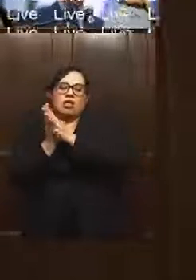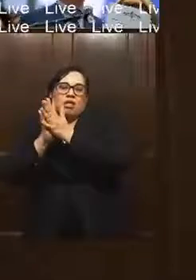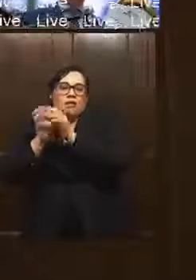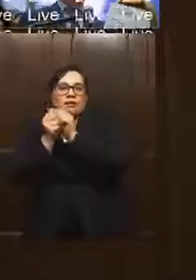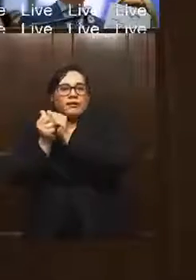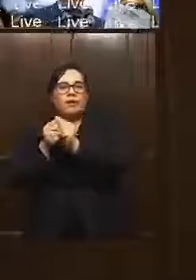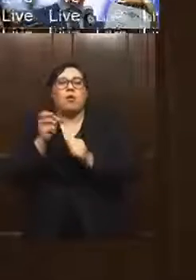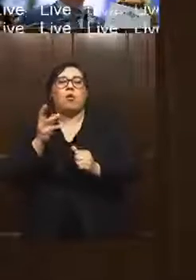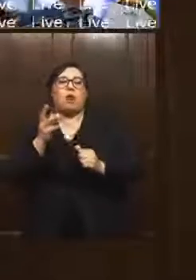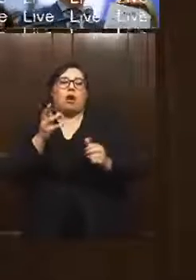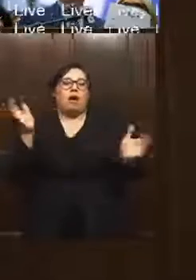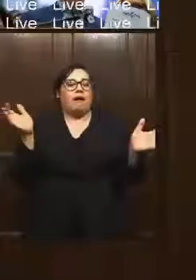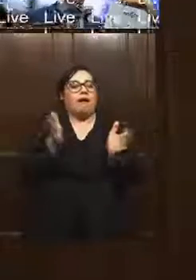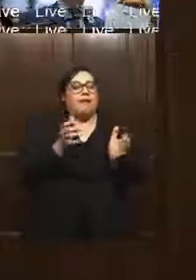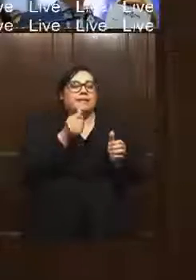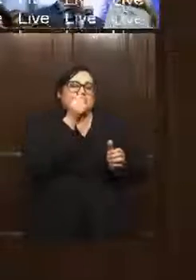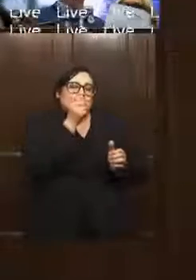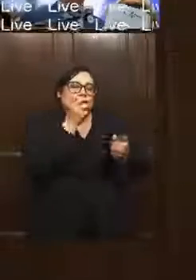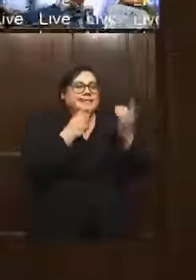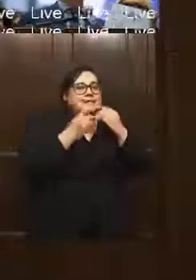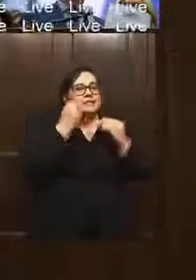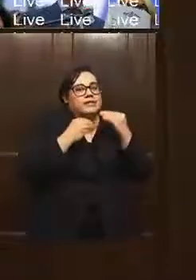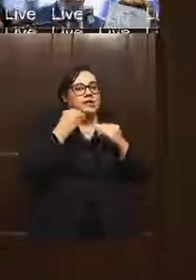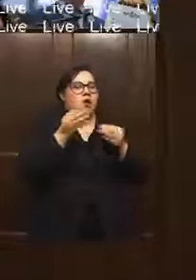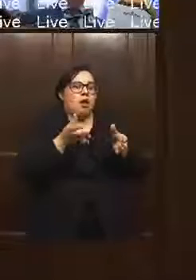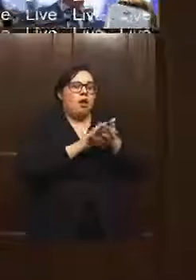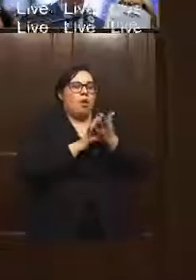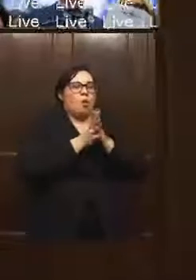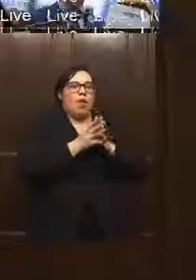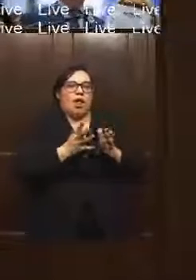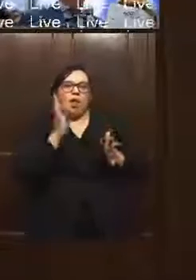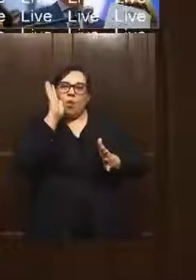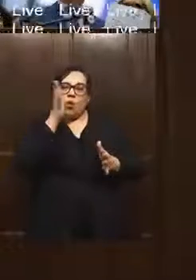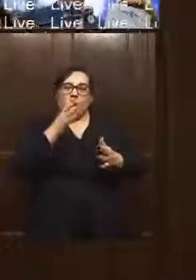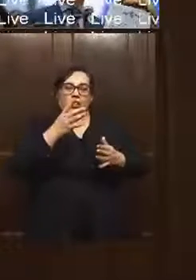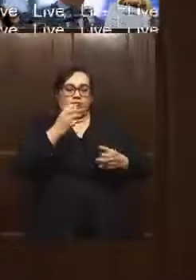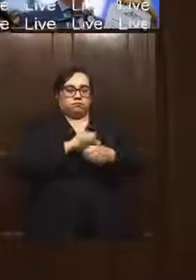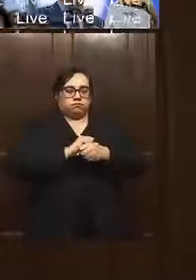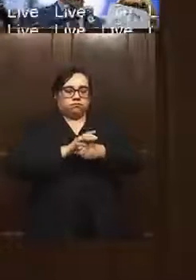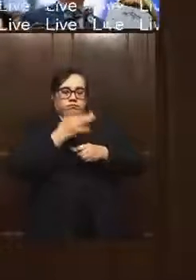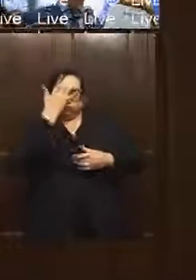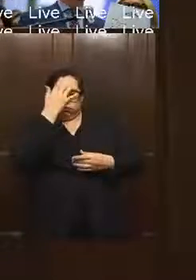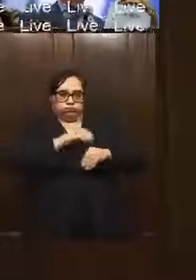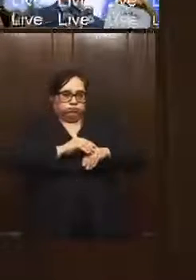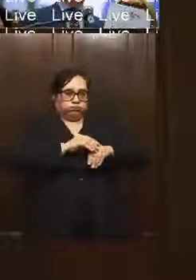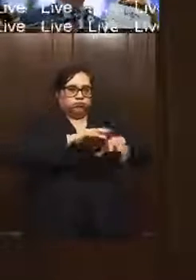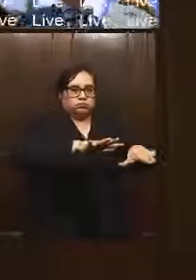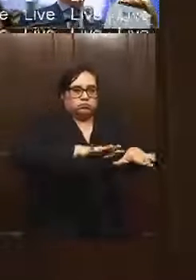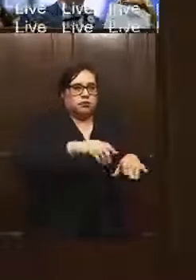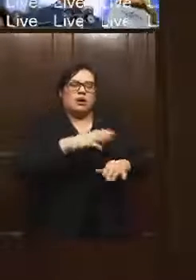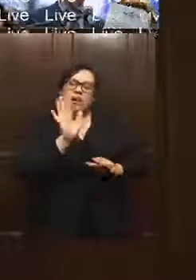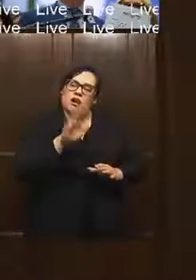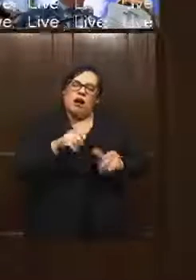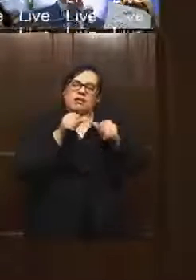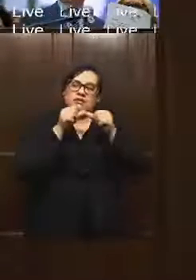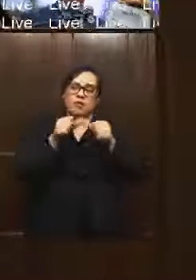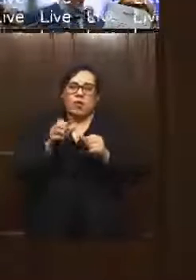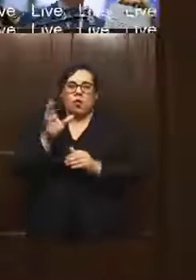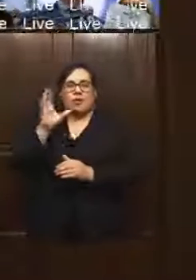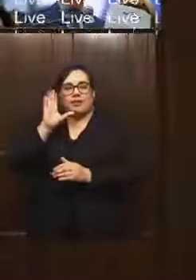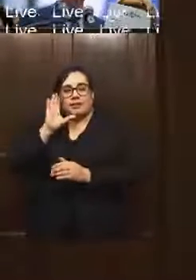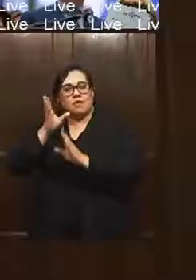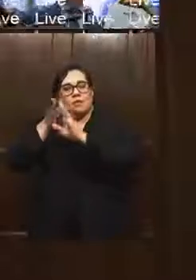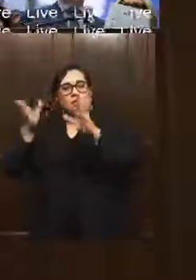get together for a secret dinner that will spread coronavirus in your neighborhood. Continue to listen to our public